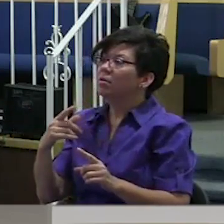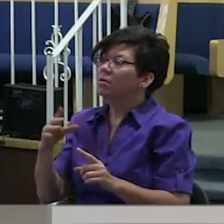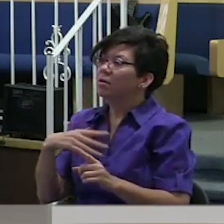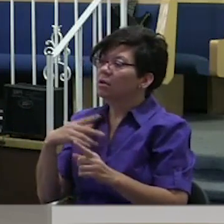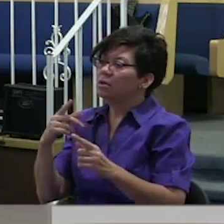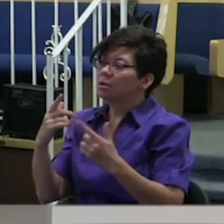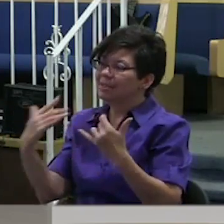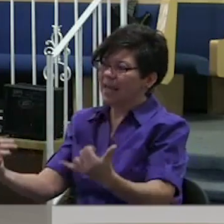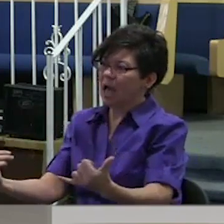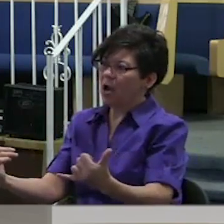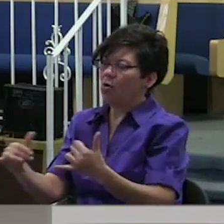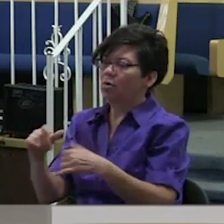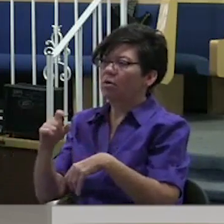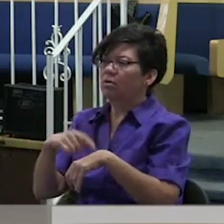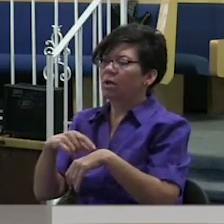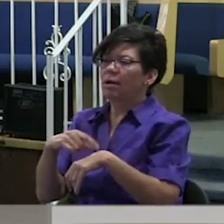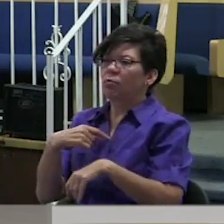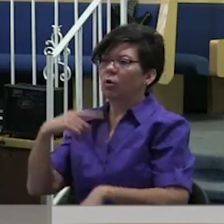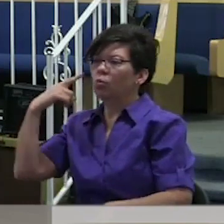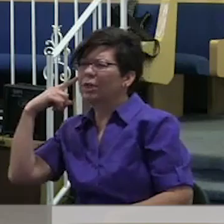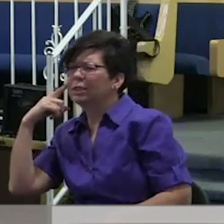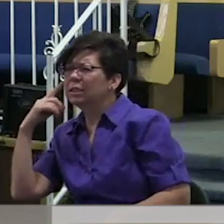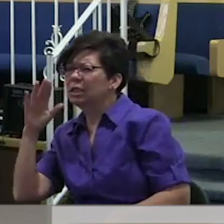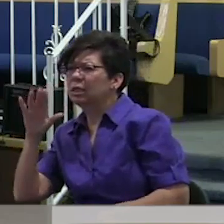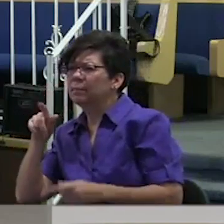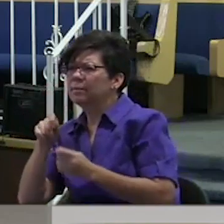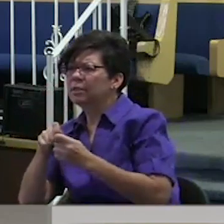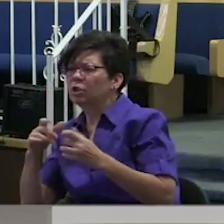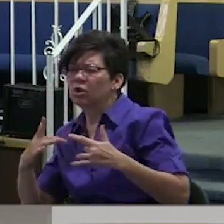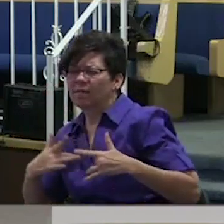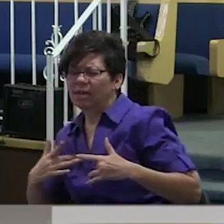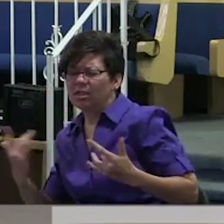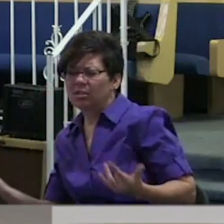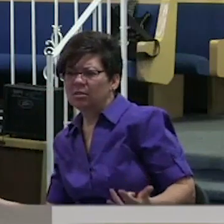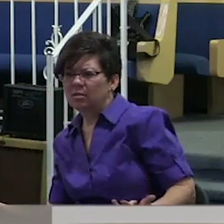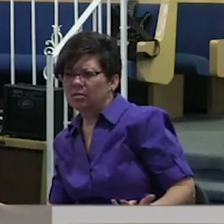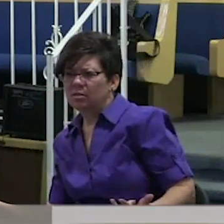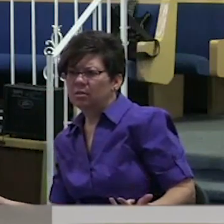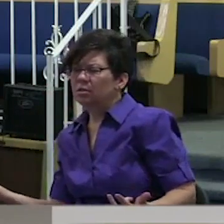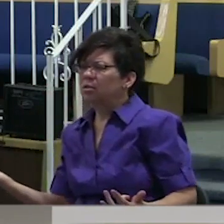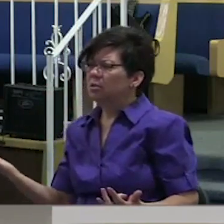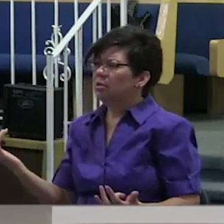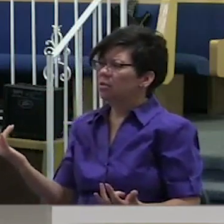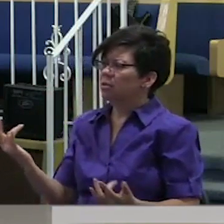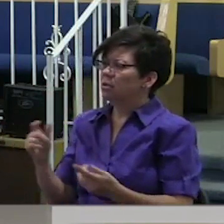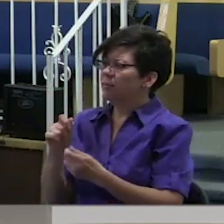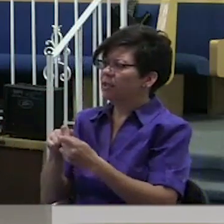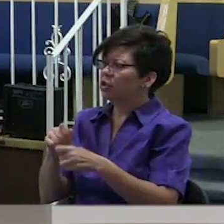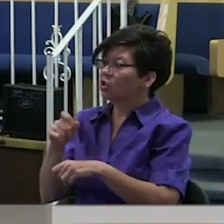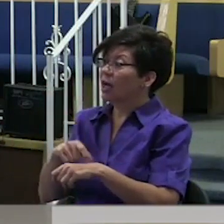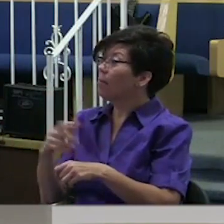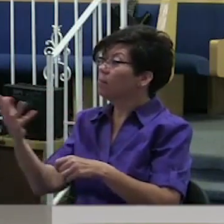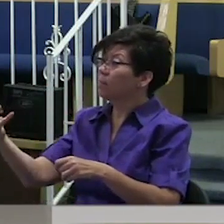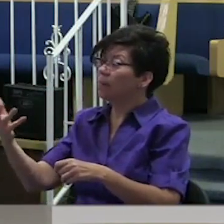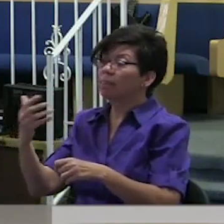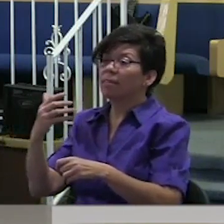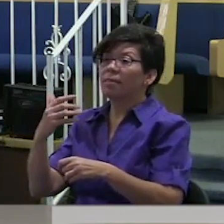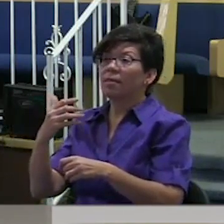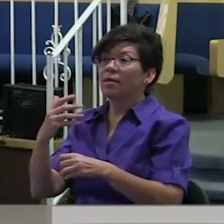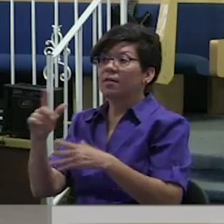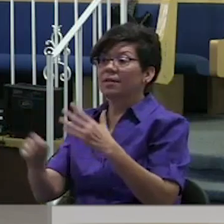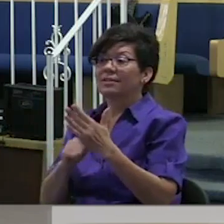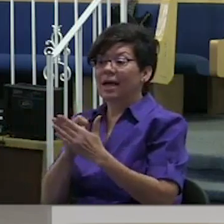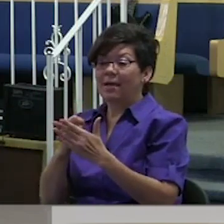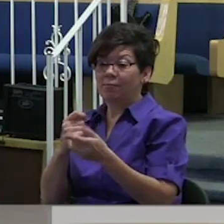we are at a particular time witnessing a particular event. The particular time is a time that has been